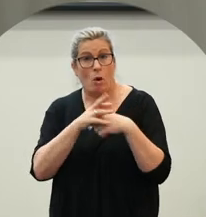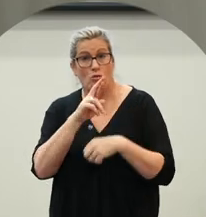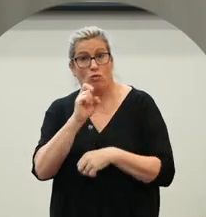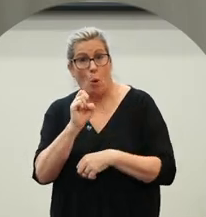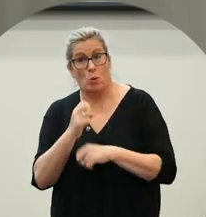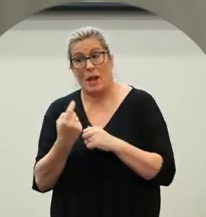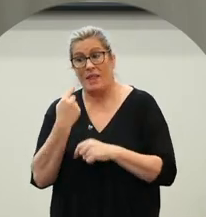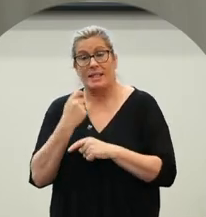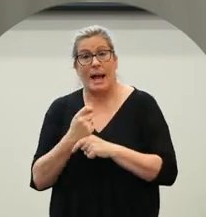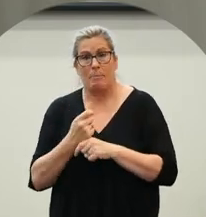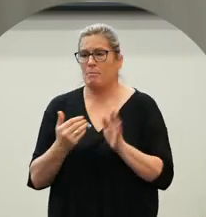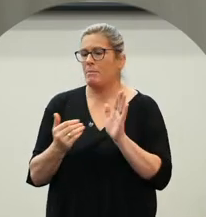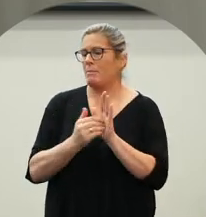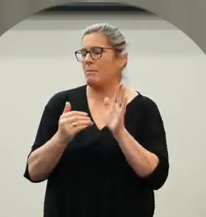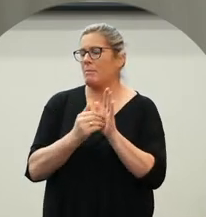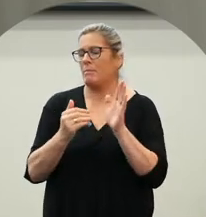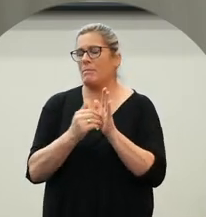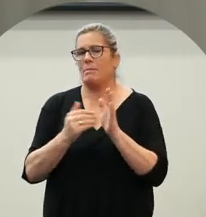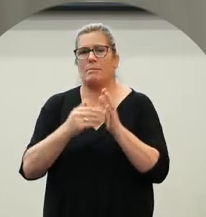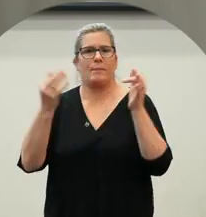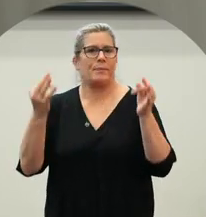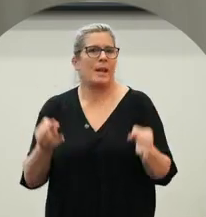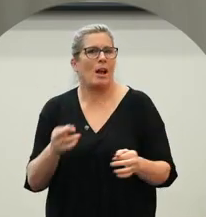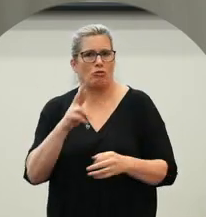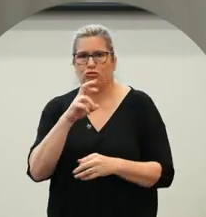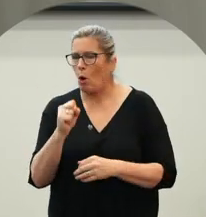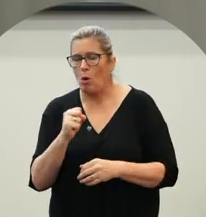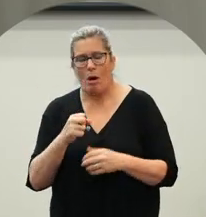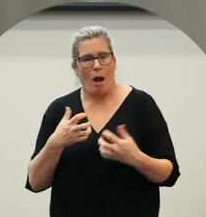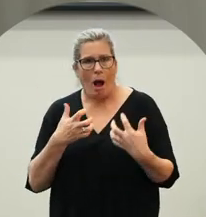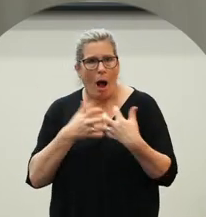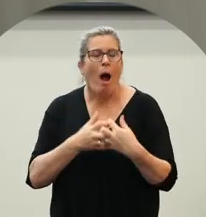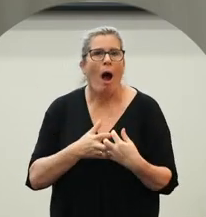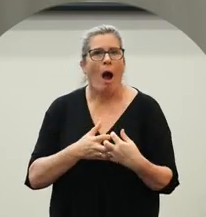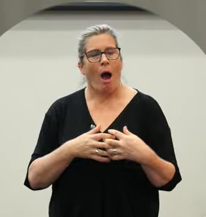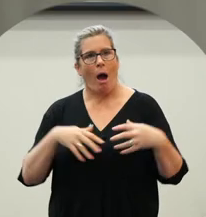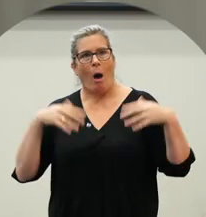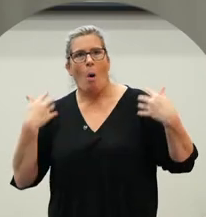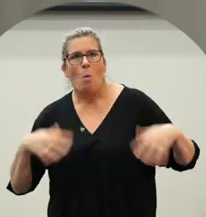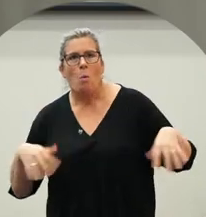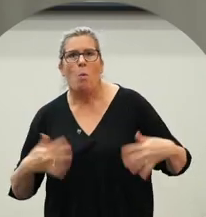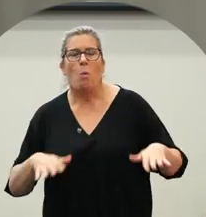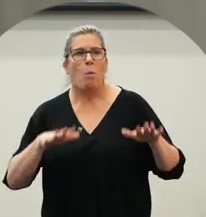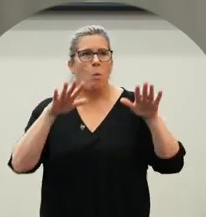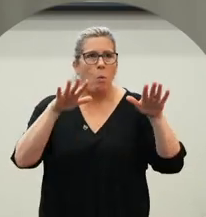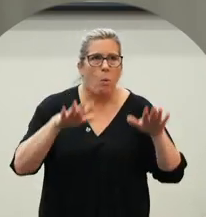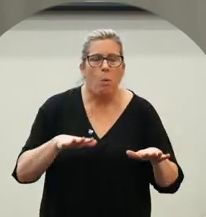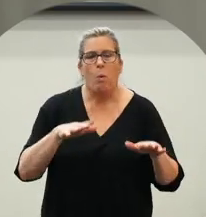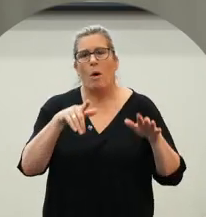Dugdale, do you think? Oh, absolutely. Rose was absolutely besotted with her. And